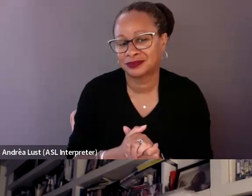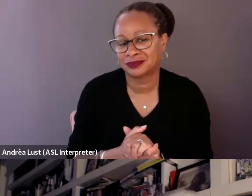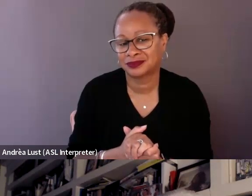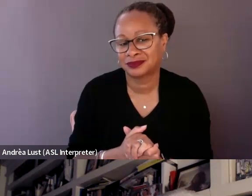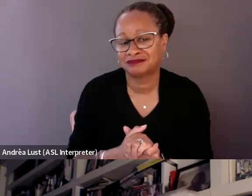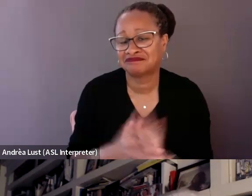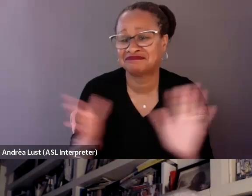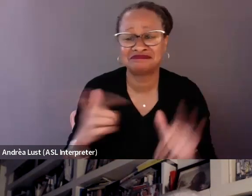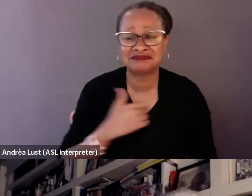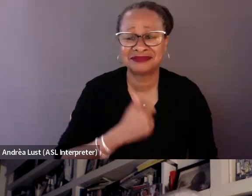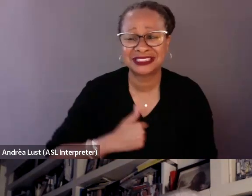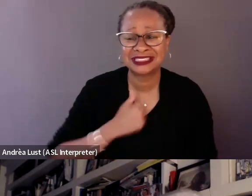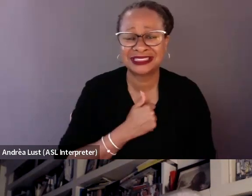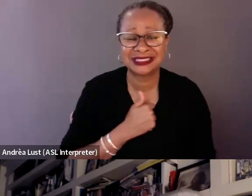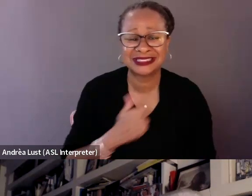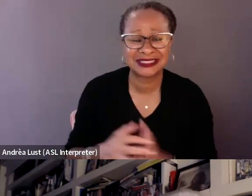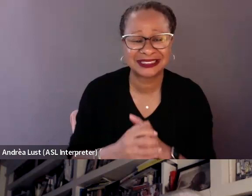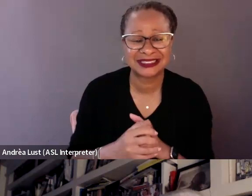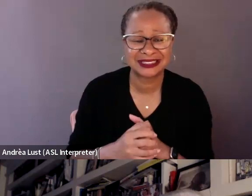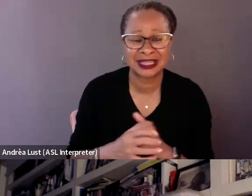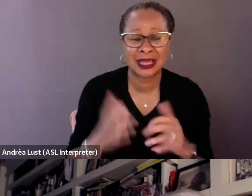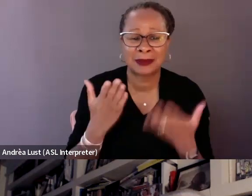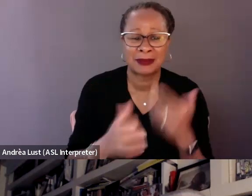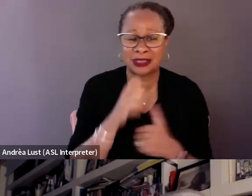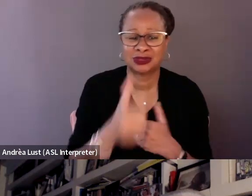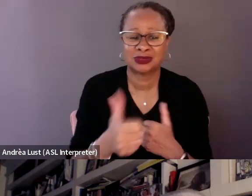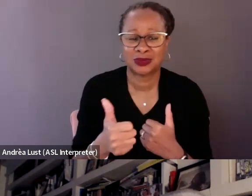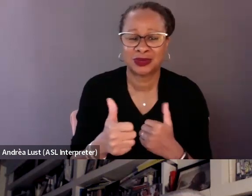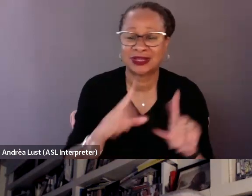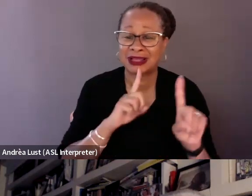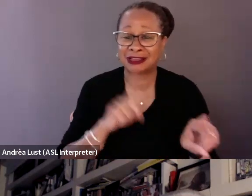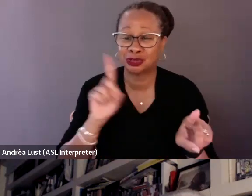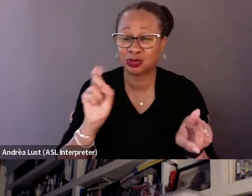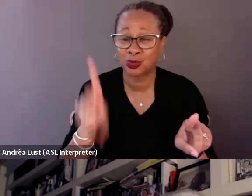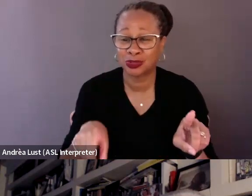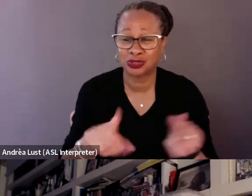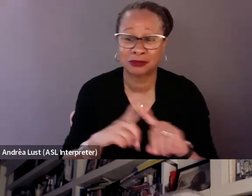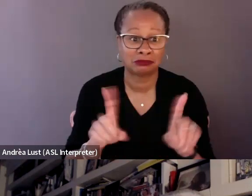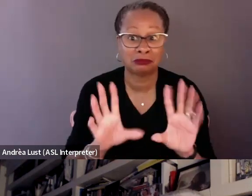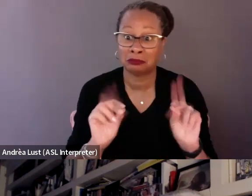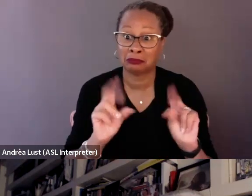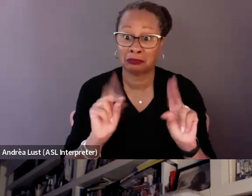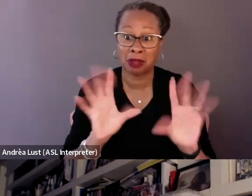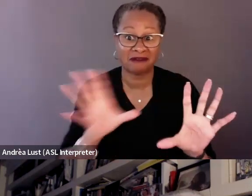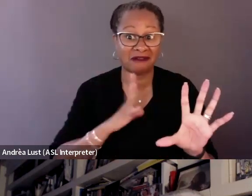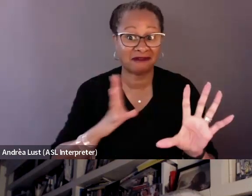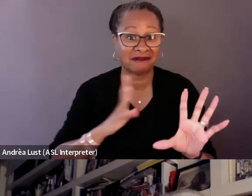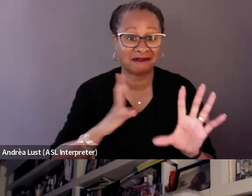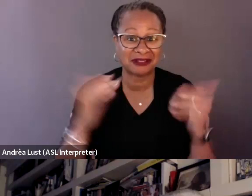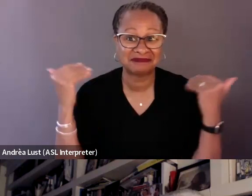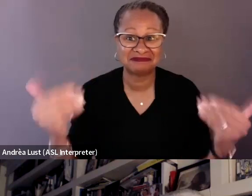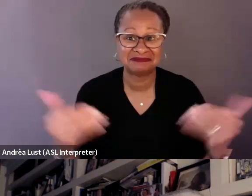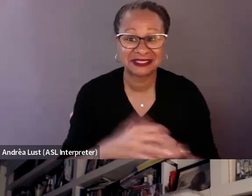I'm sorry, maybe I don't ask all your question, but no, you go right to